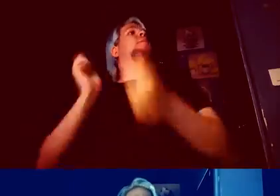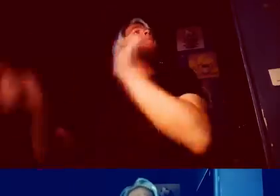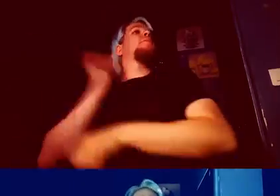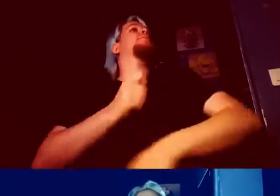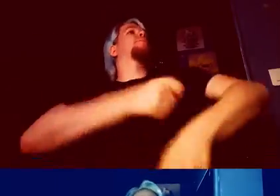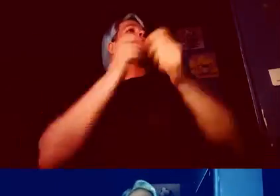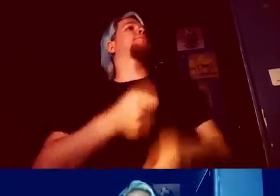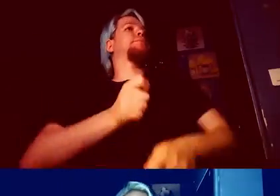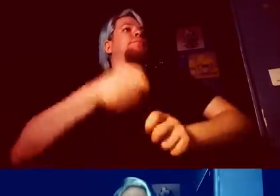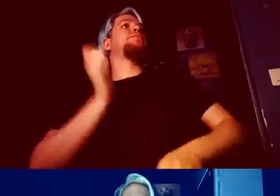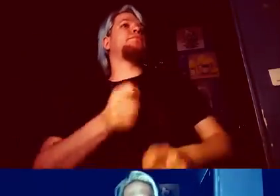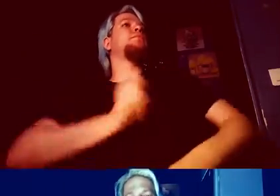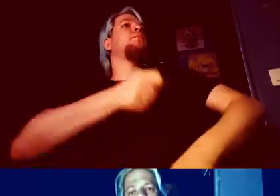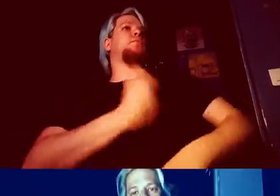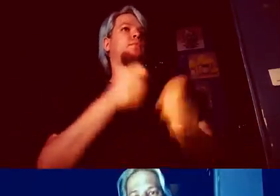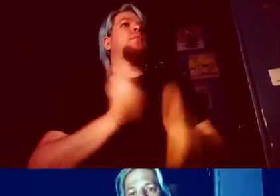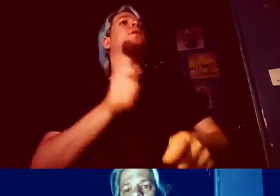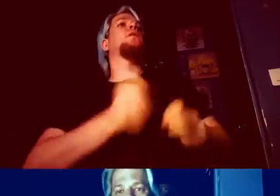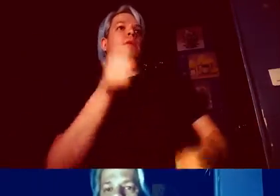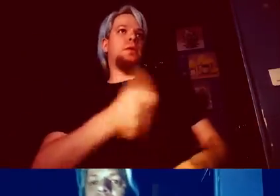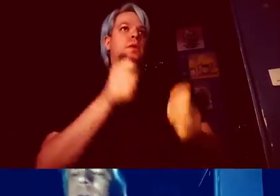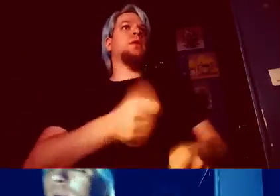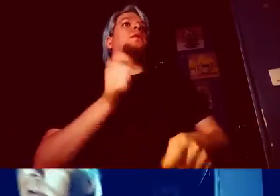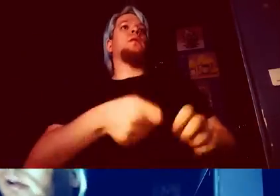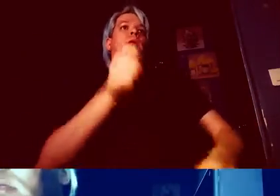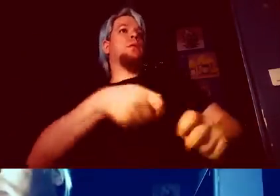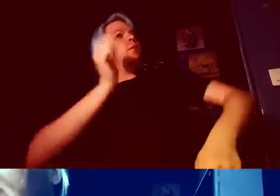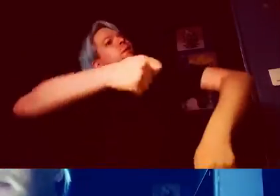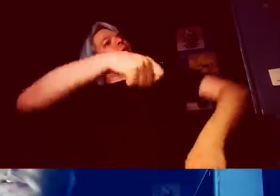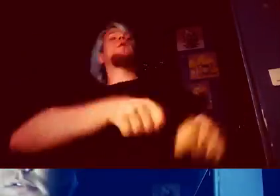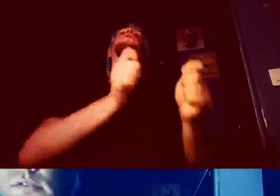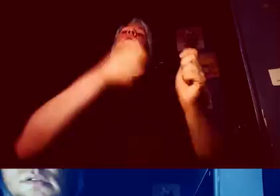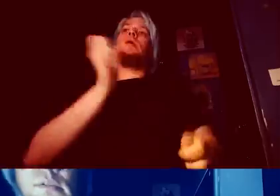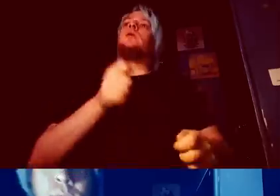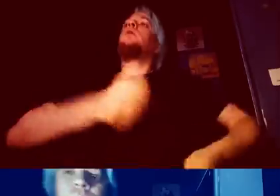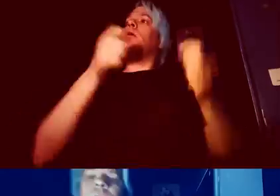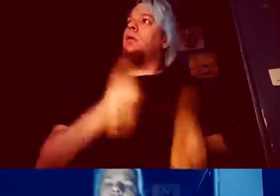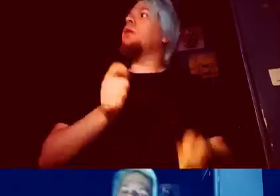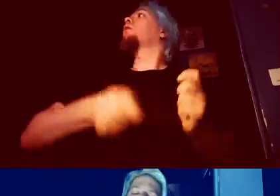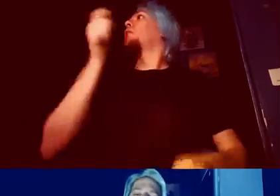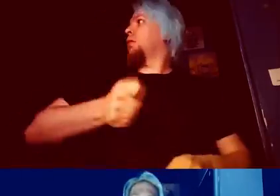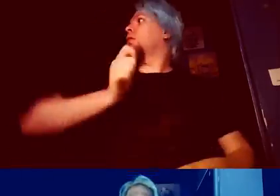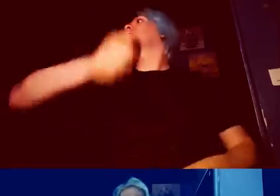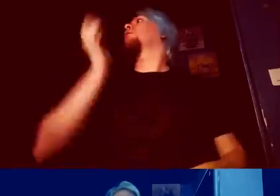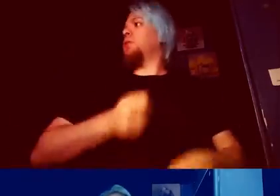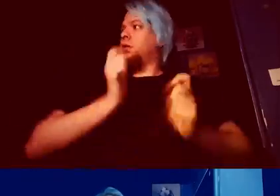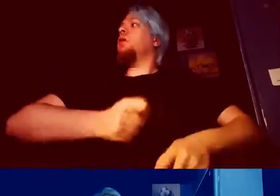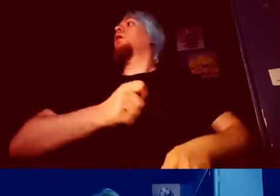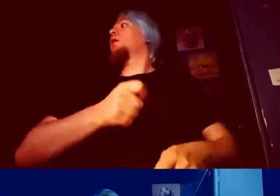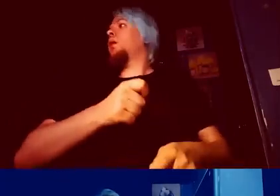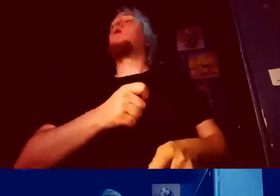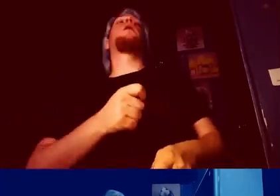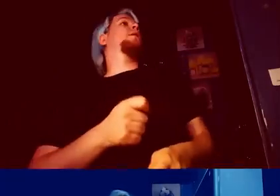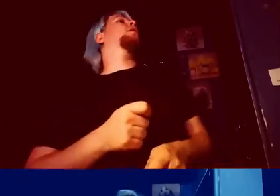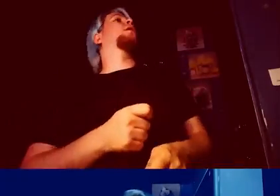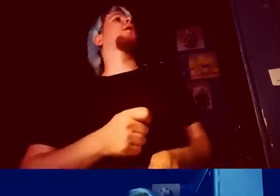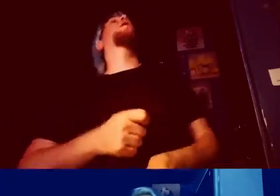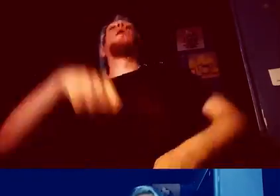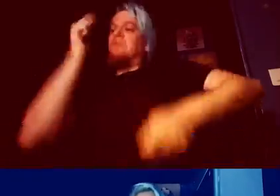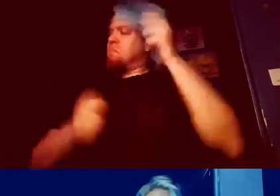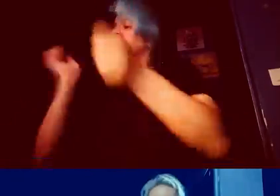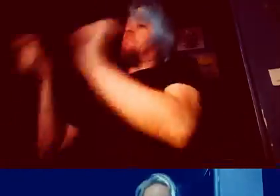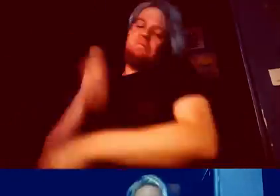Know what some rave thinks of vintage keyboards or fat guitars Whatever makes it sound cool, epic or